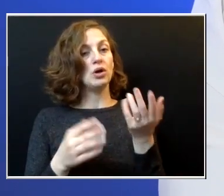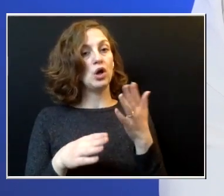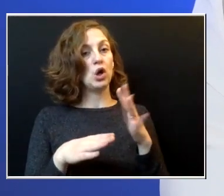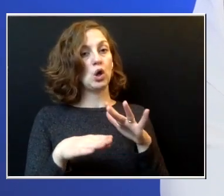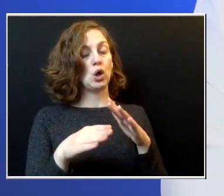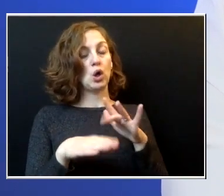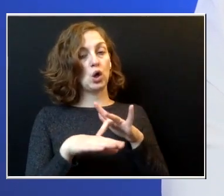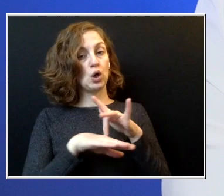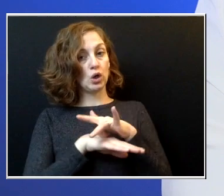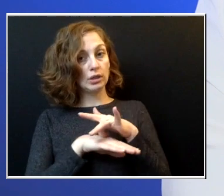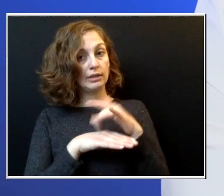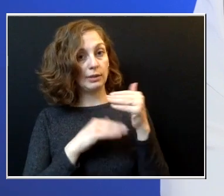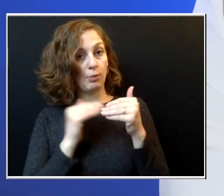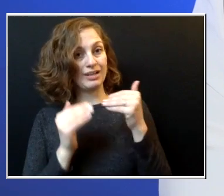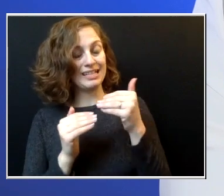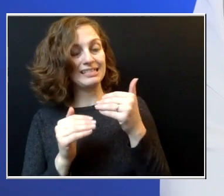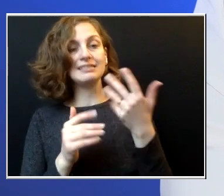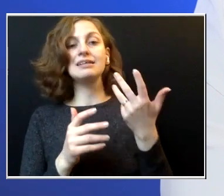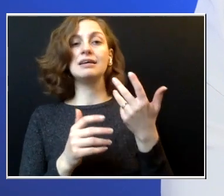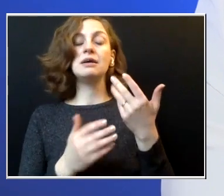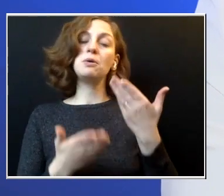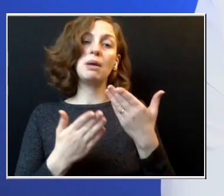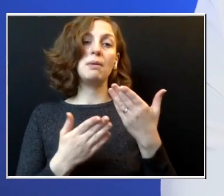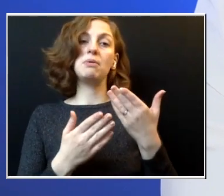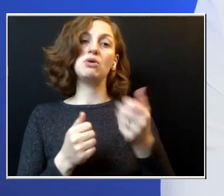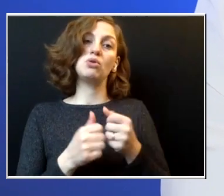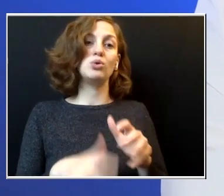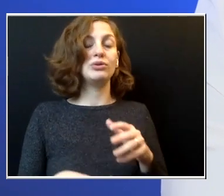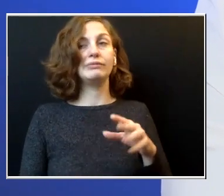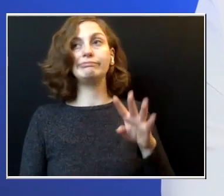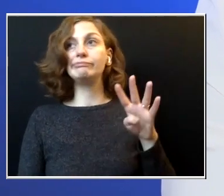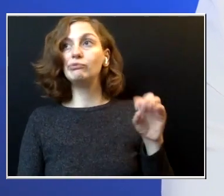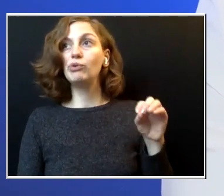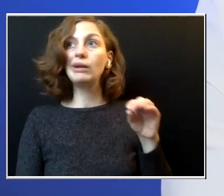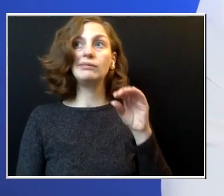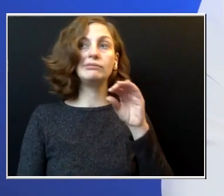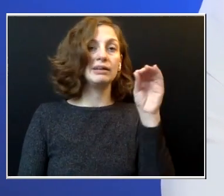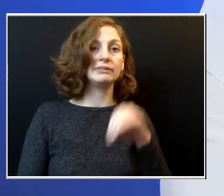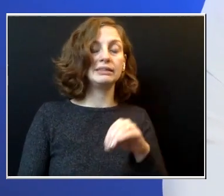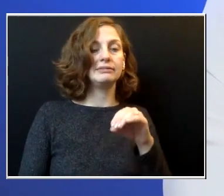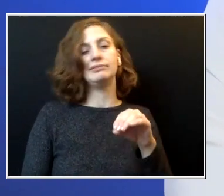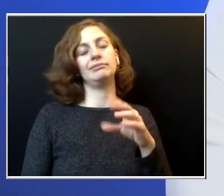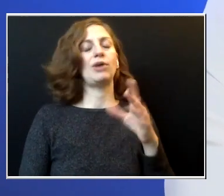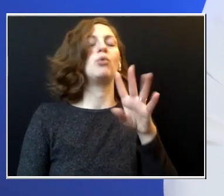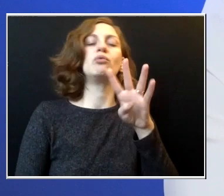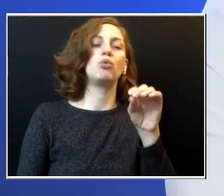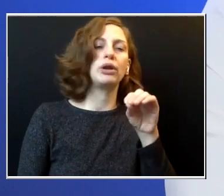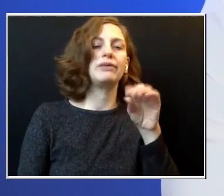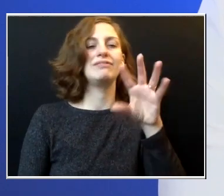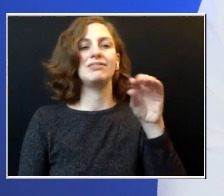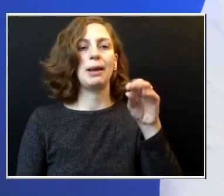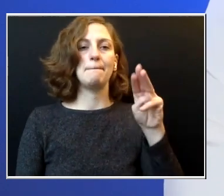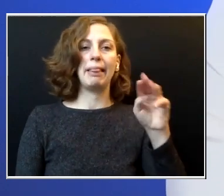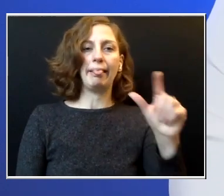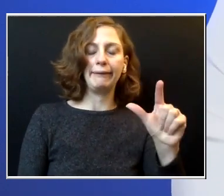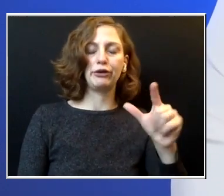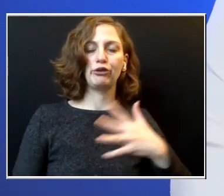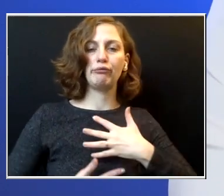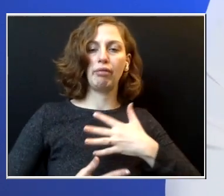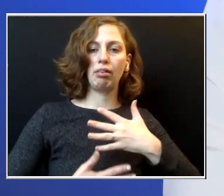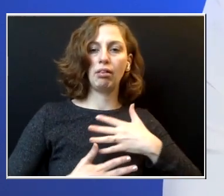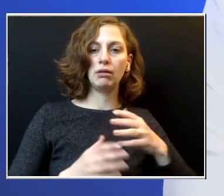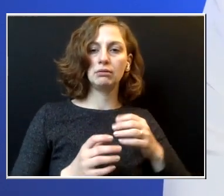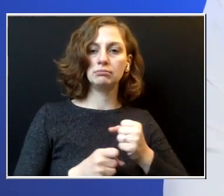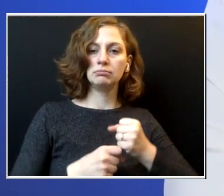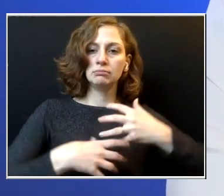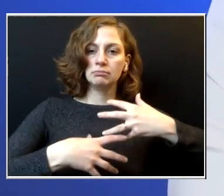10% drop in lung function, it doubles in terms of how quickly it's progressing. And so in her brother's case, he